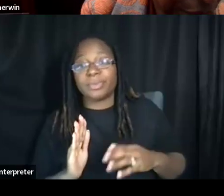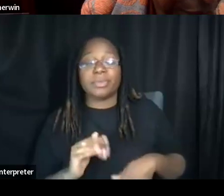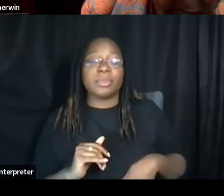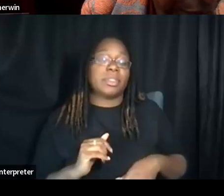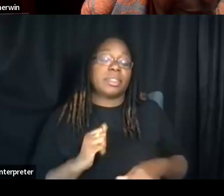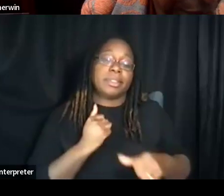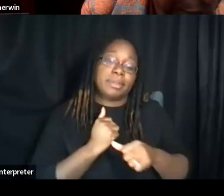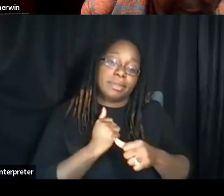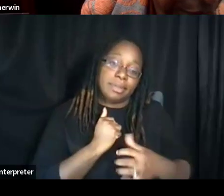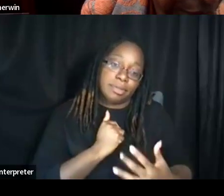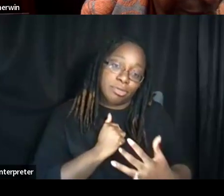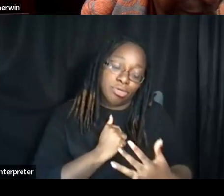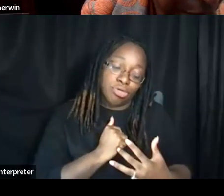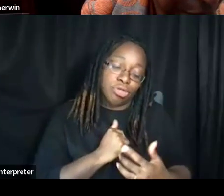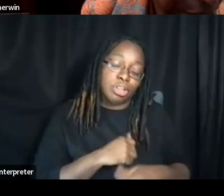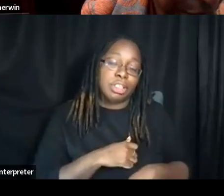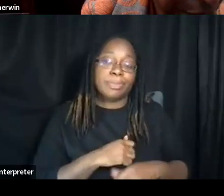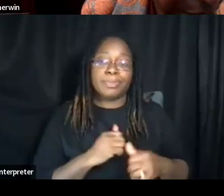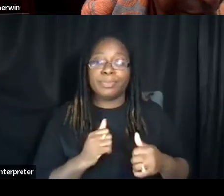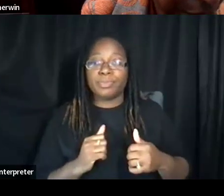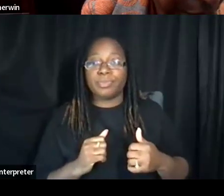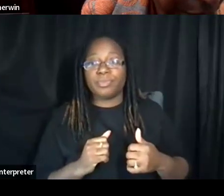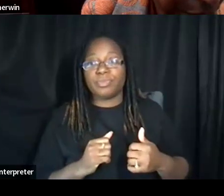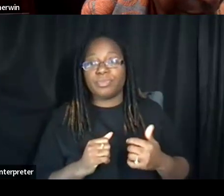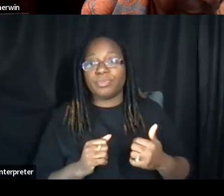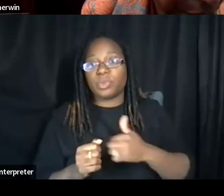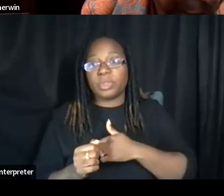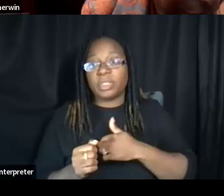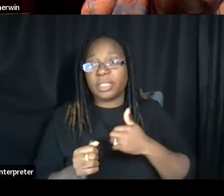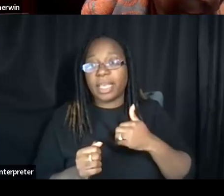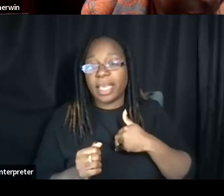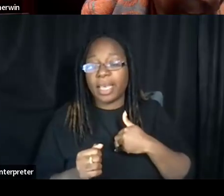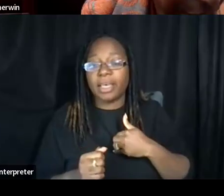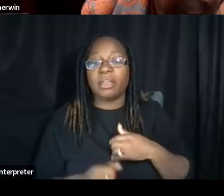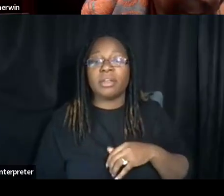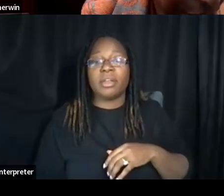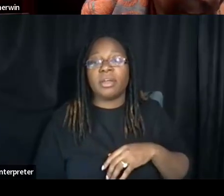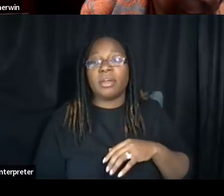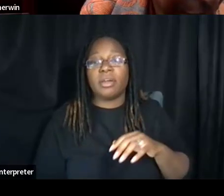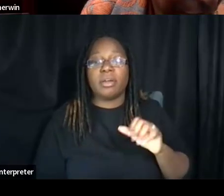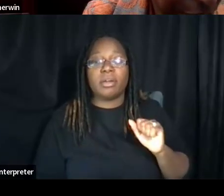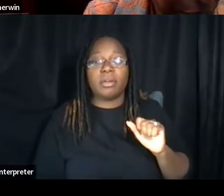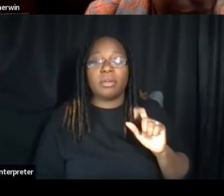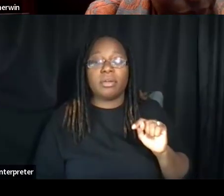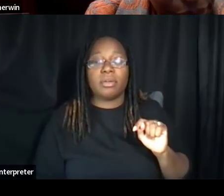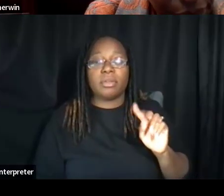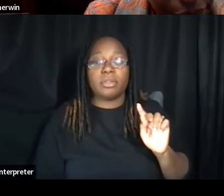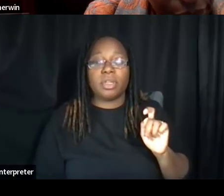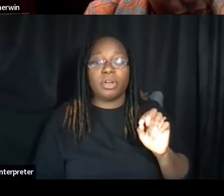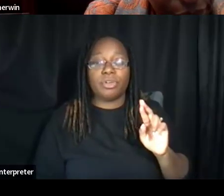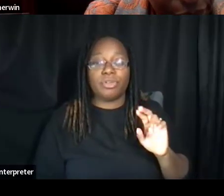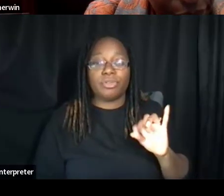assistive technology. We had a stuttering night where we had a stuttering comedian